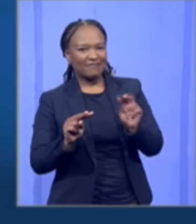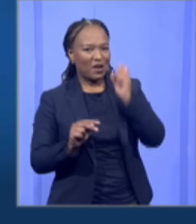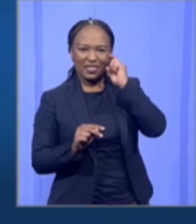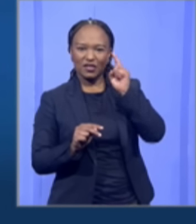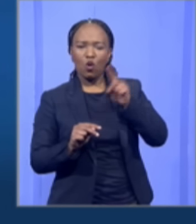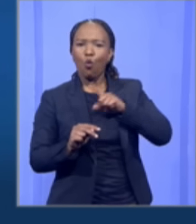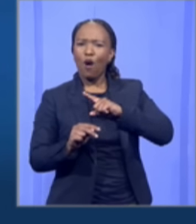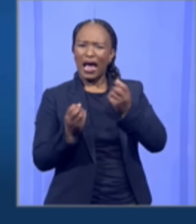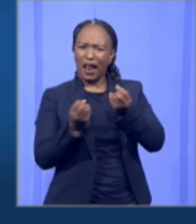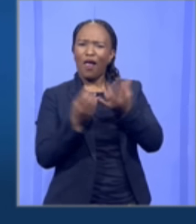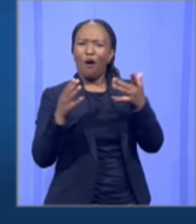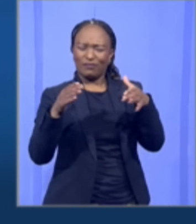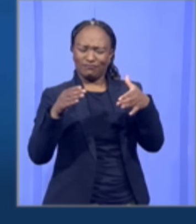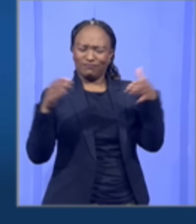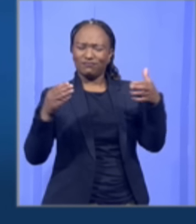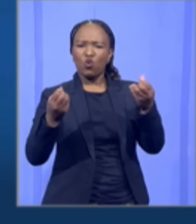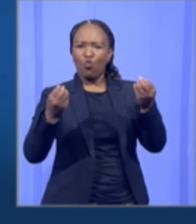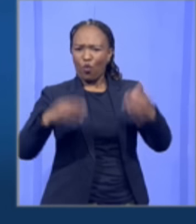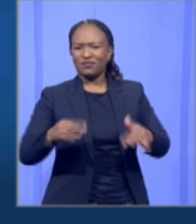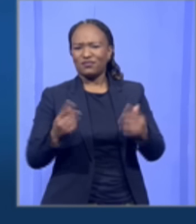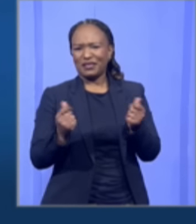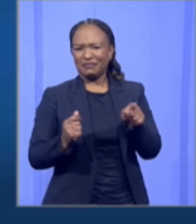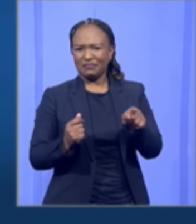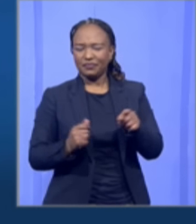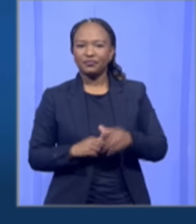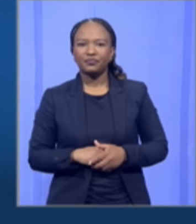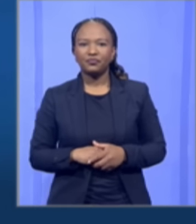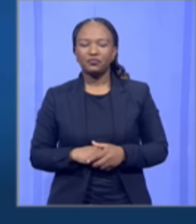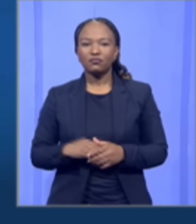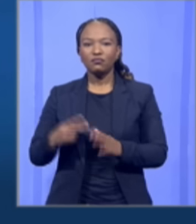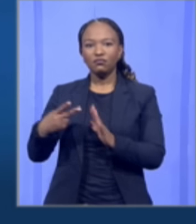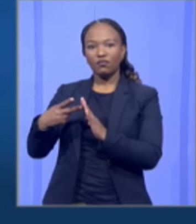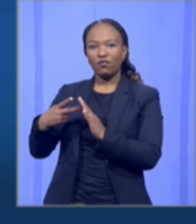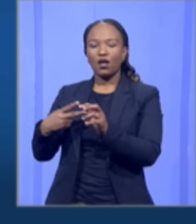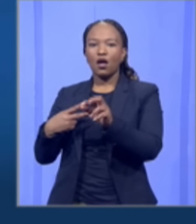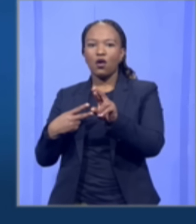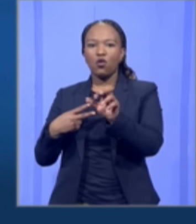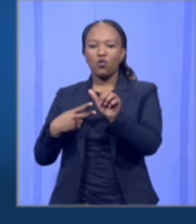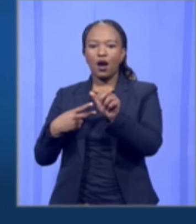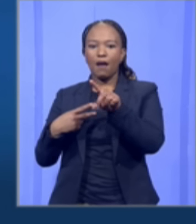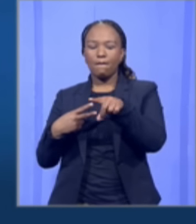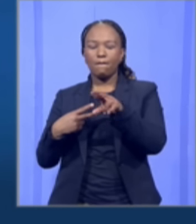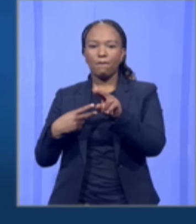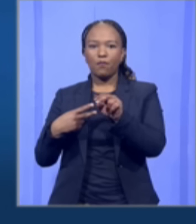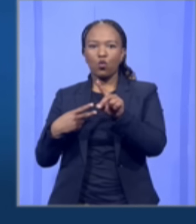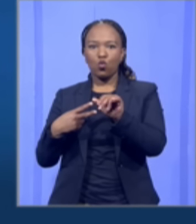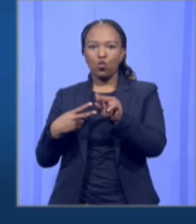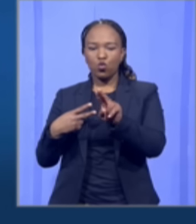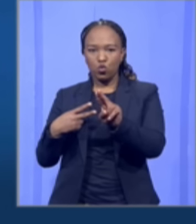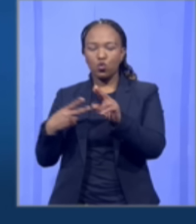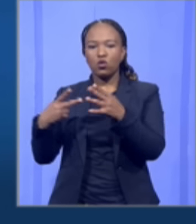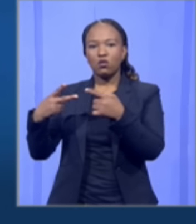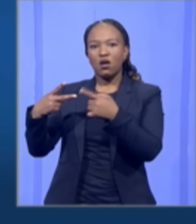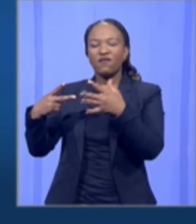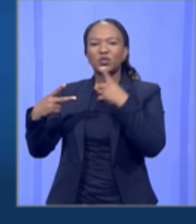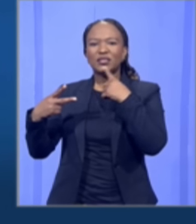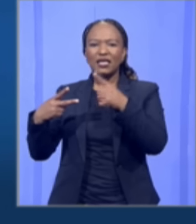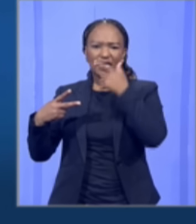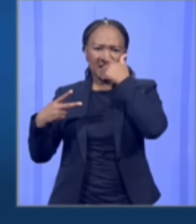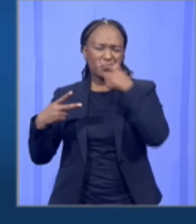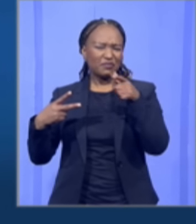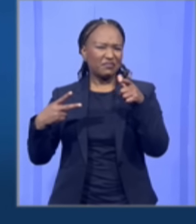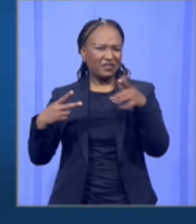ntšhi ke tshenyo ya mašeleng. Moahlodi Rampudu yena o re Ramaphosa o dirile phošo e kgolo ka go oketša palo ya